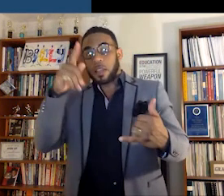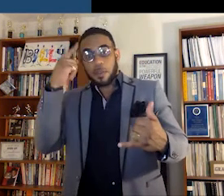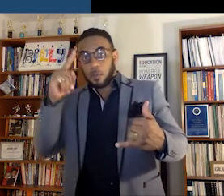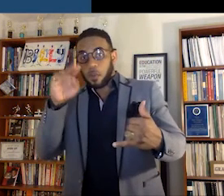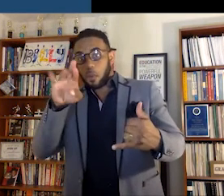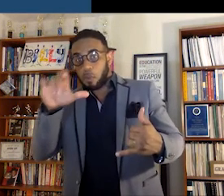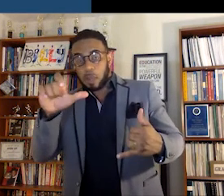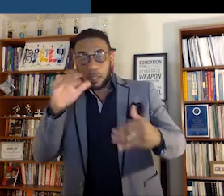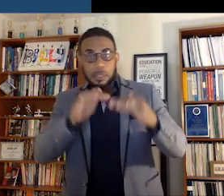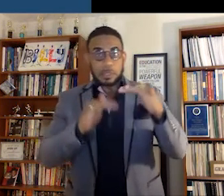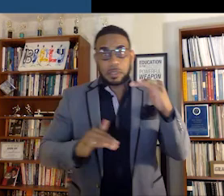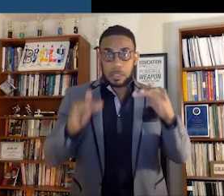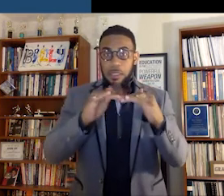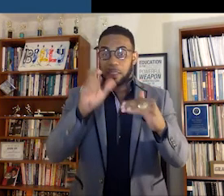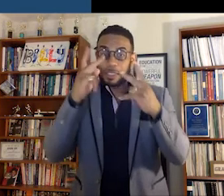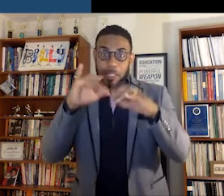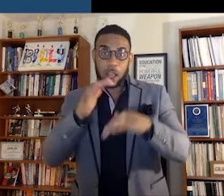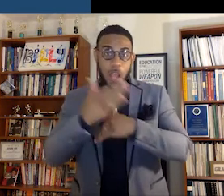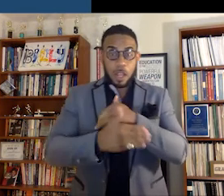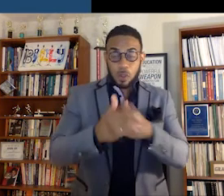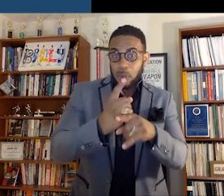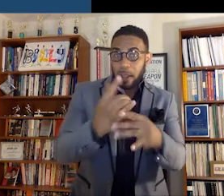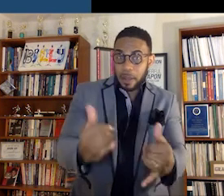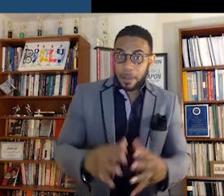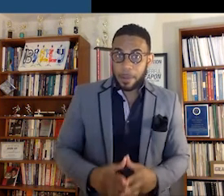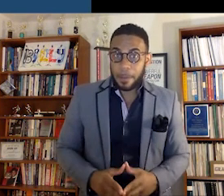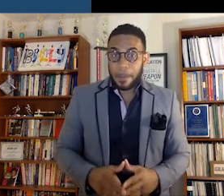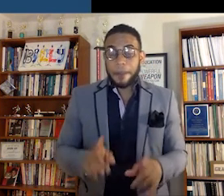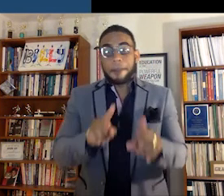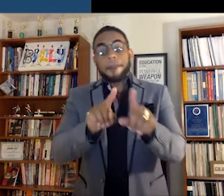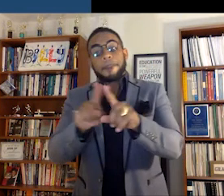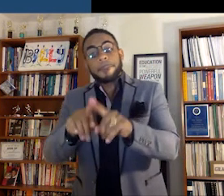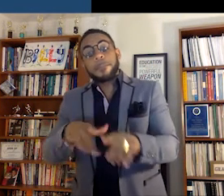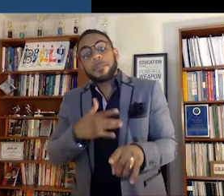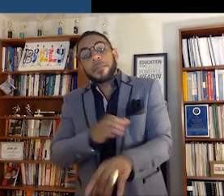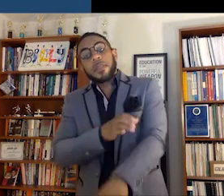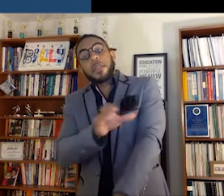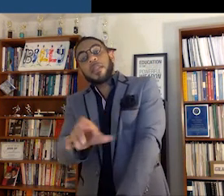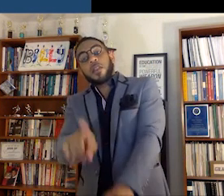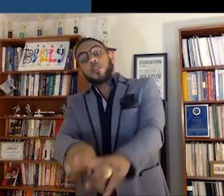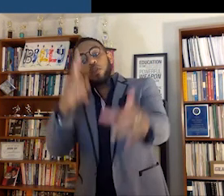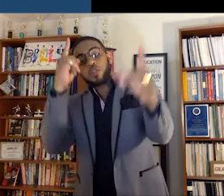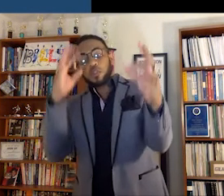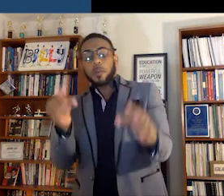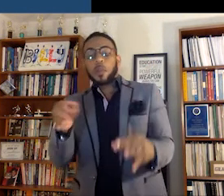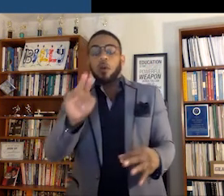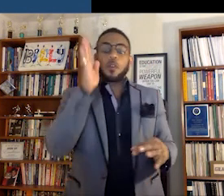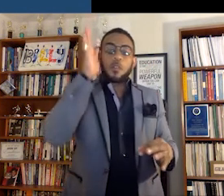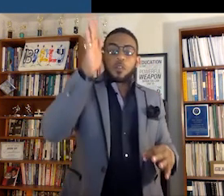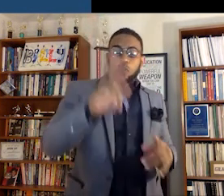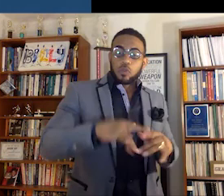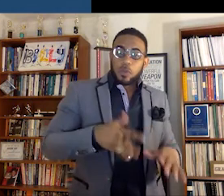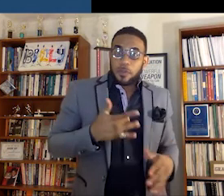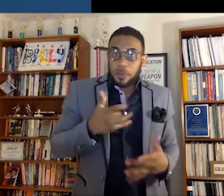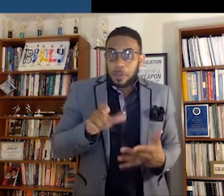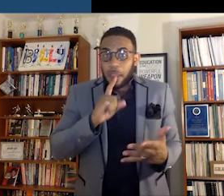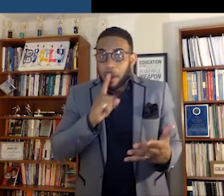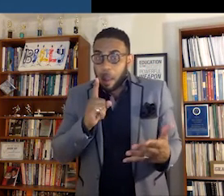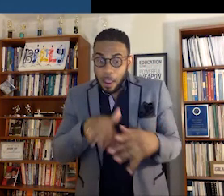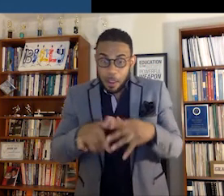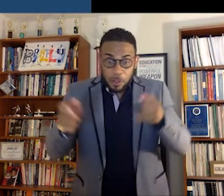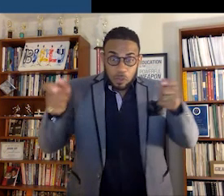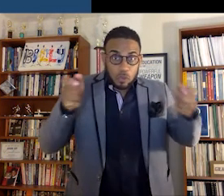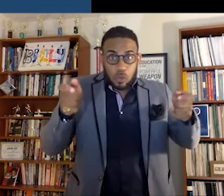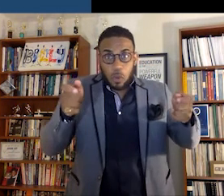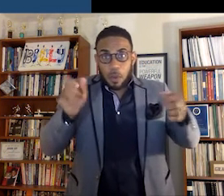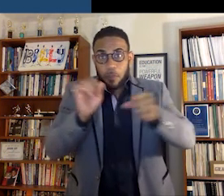for the racial injustice that they see in our country right now, but also feel empowered to determine their own future, to feel that they are in